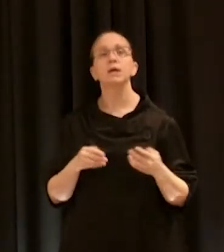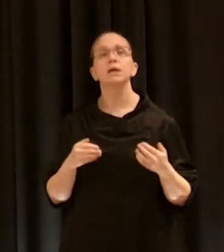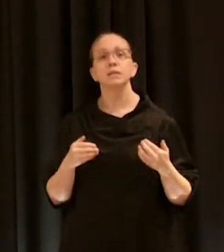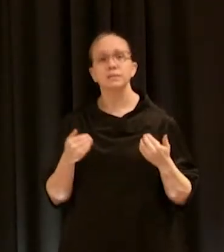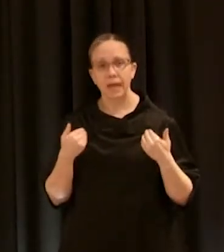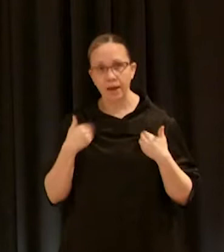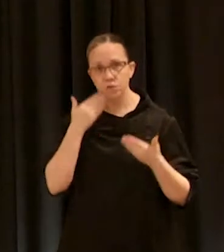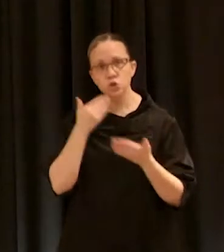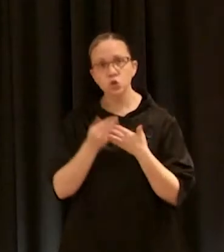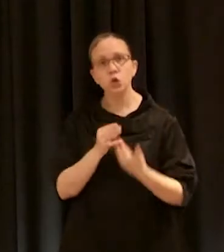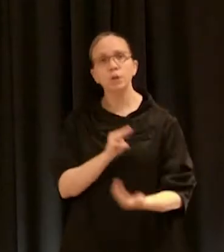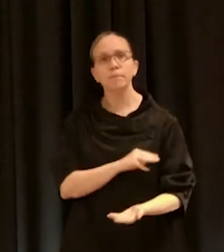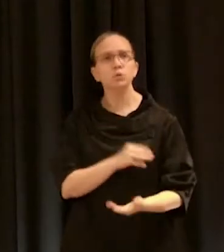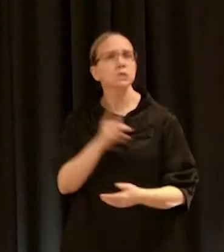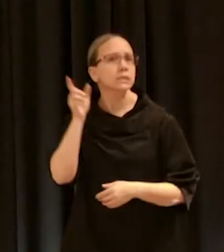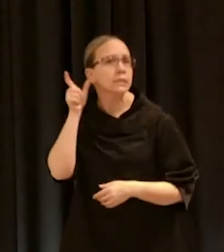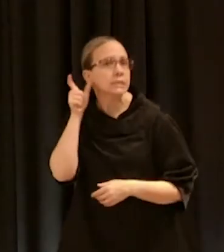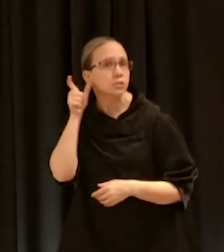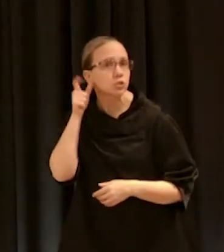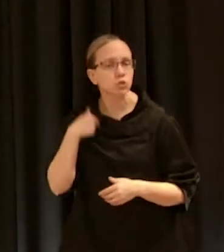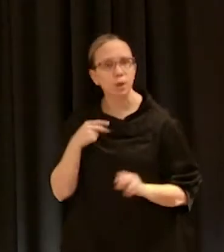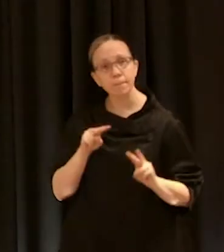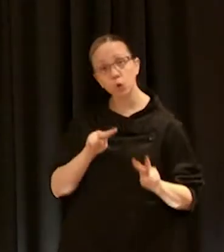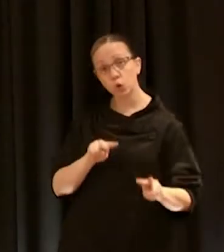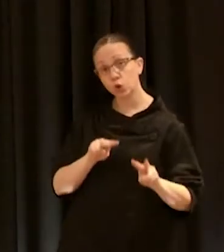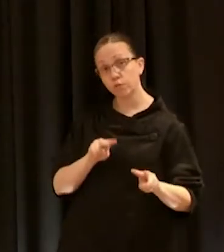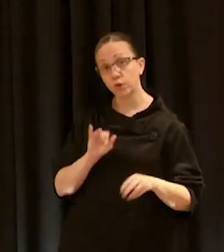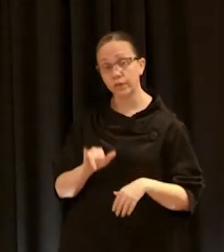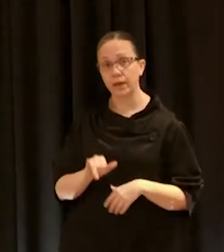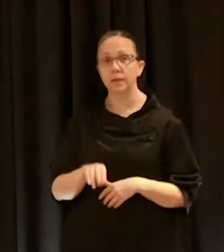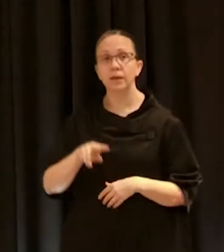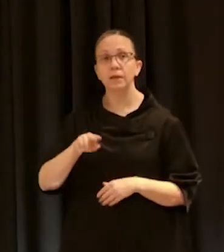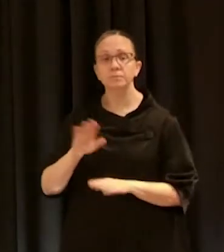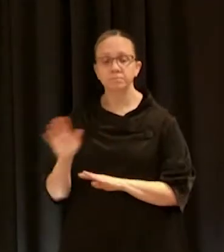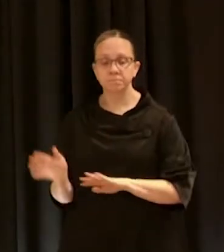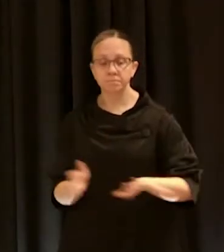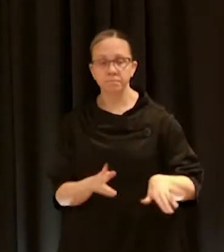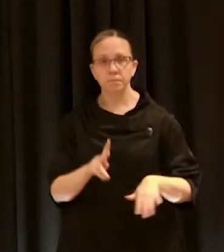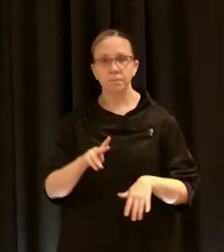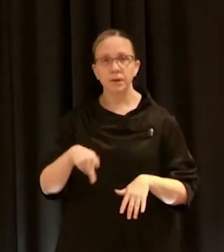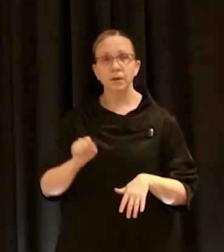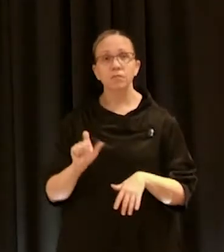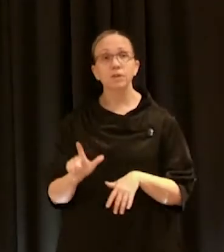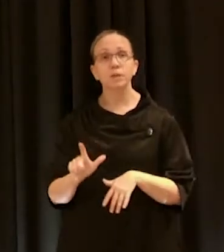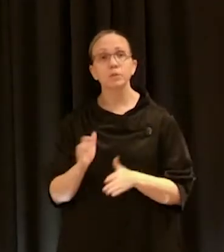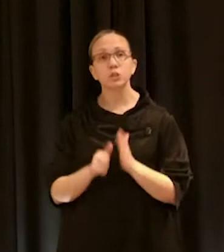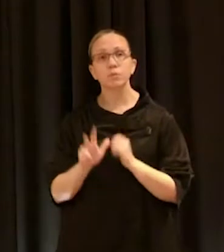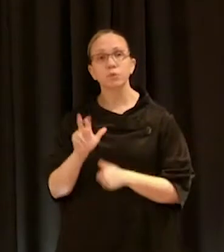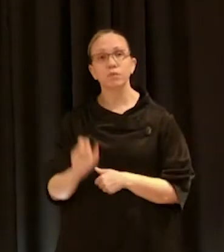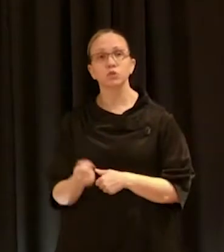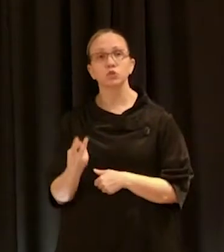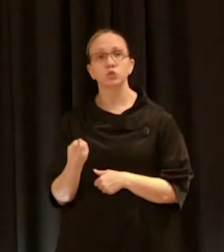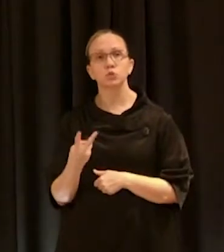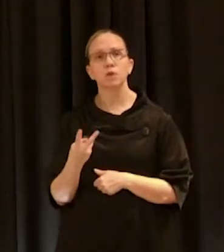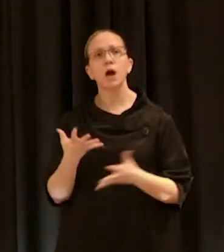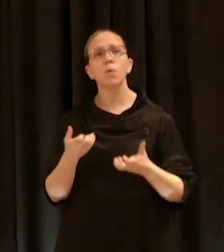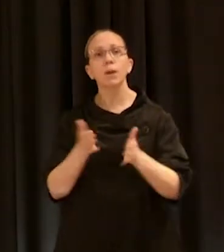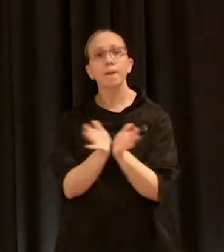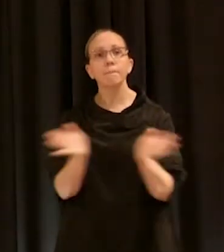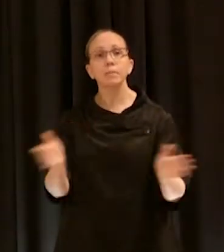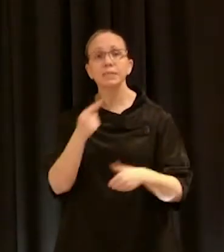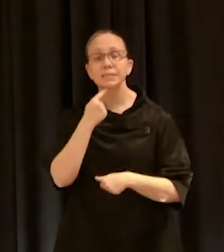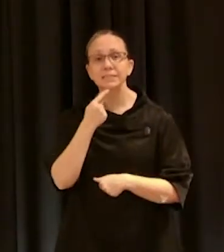have some good music to listen to, so I'm looking forward to that. Philippians chapter number 3, verse 12, and I want to publicly